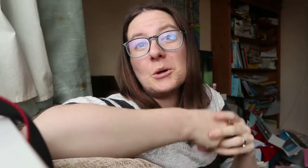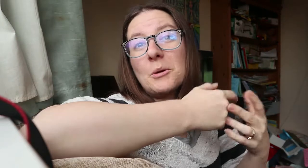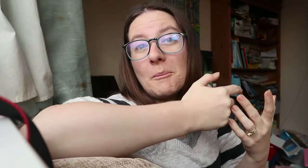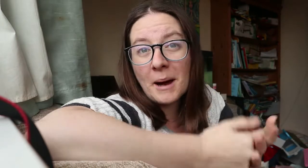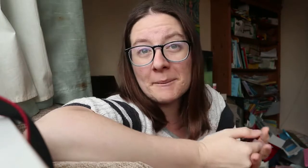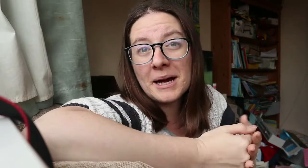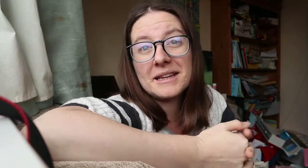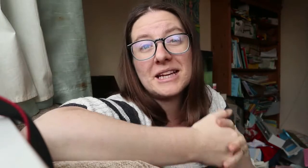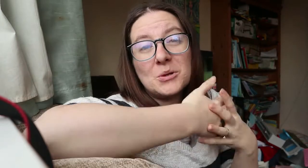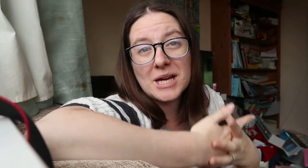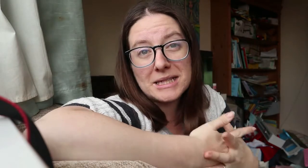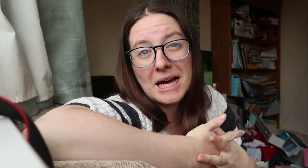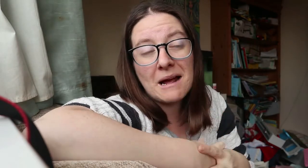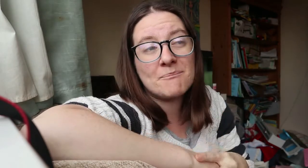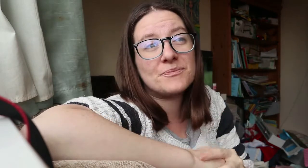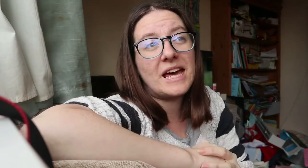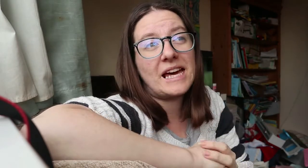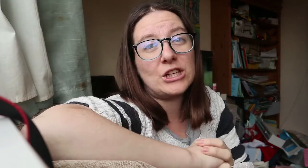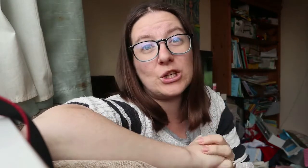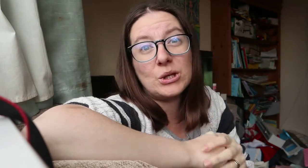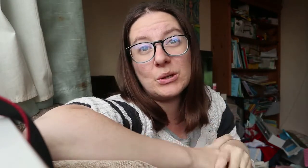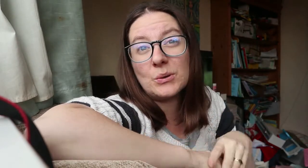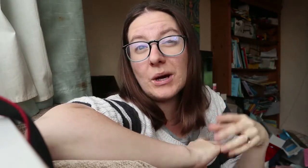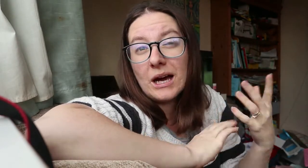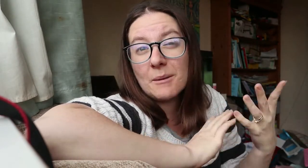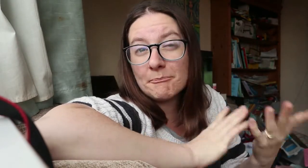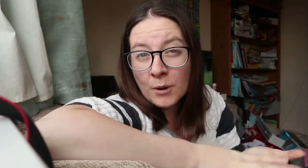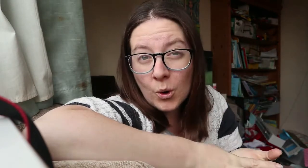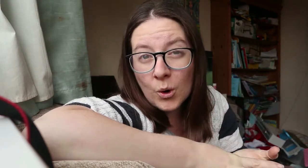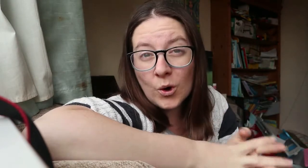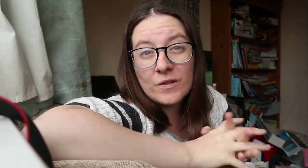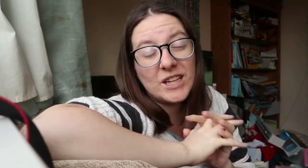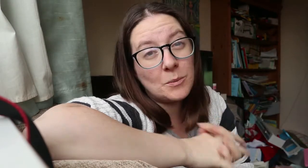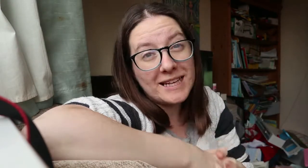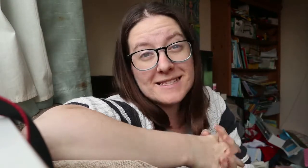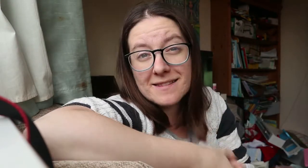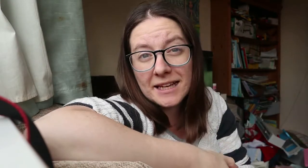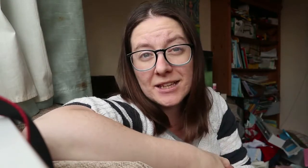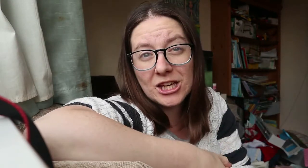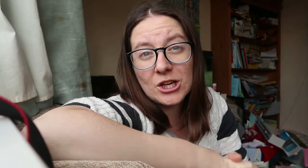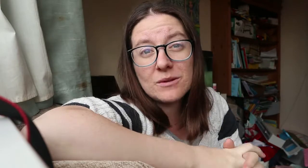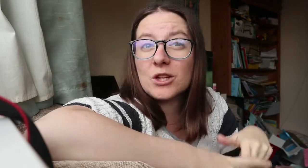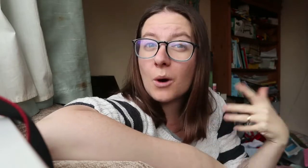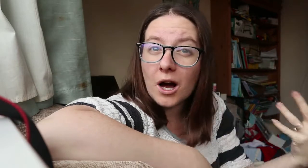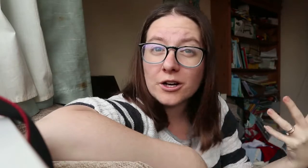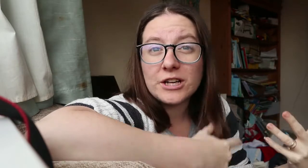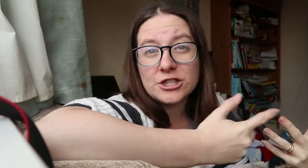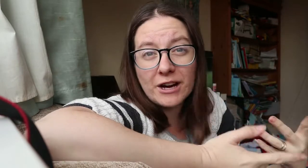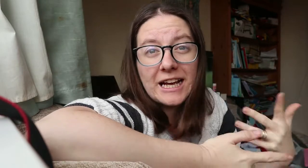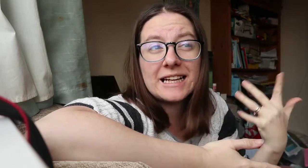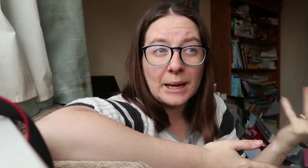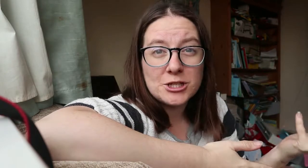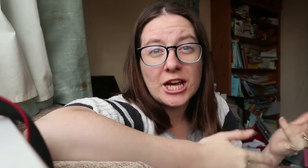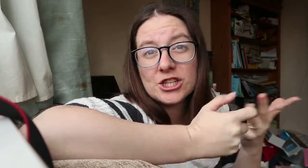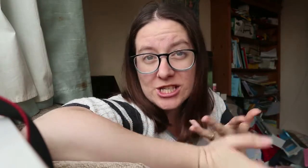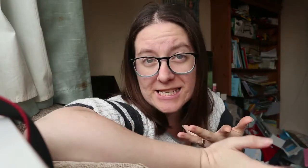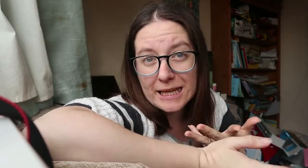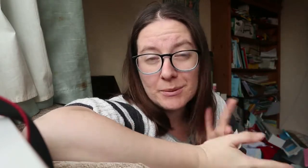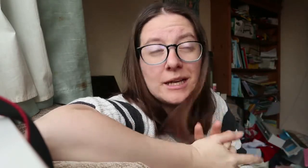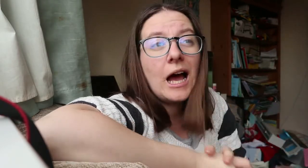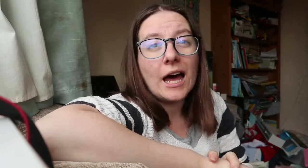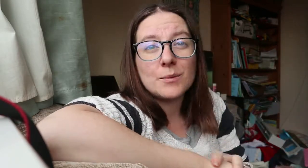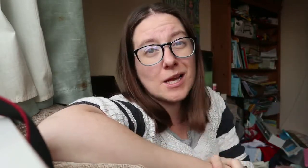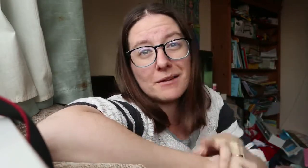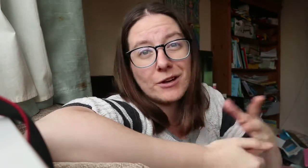they knew mama, they knew dada, they knew more, they knew please and thank you, then you hungry, drink, nappy change and